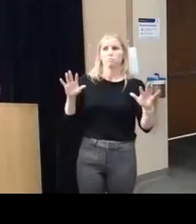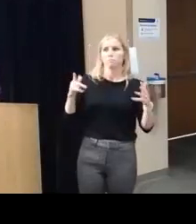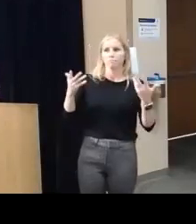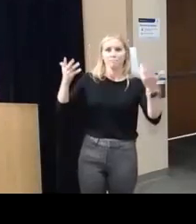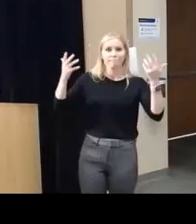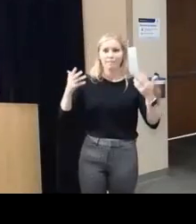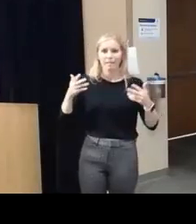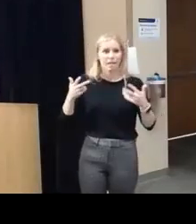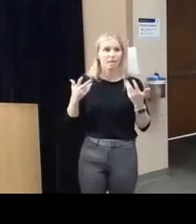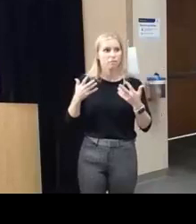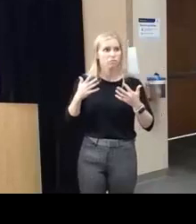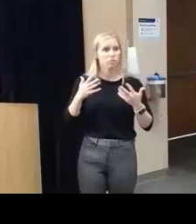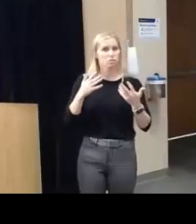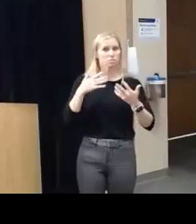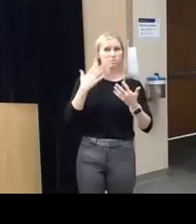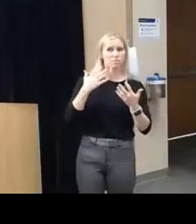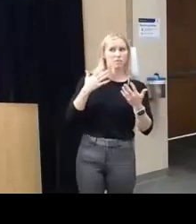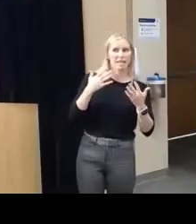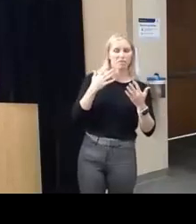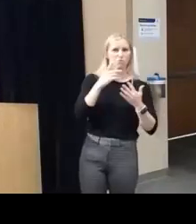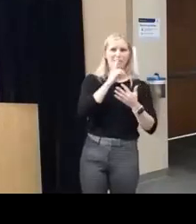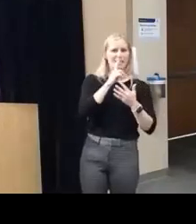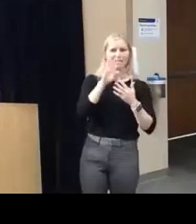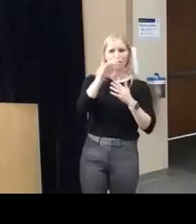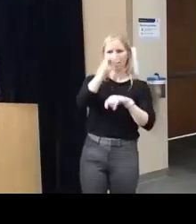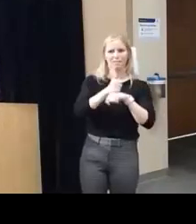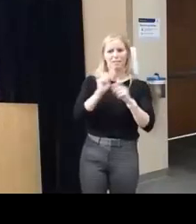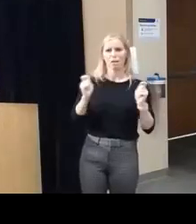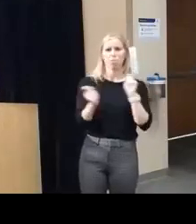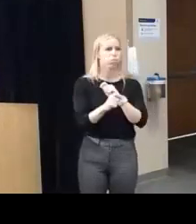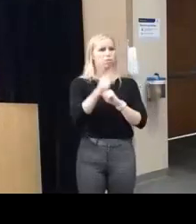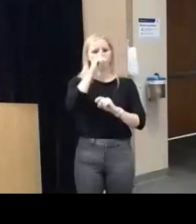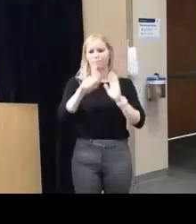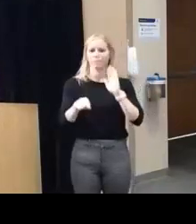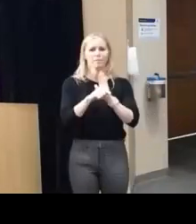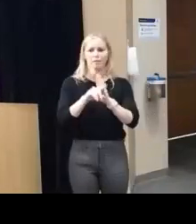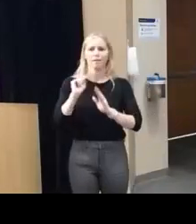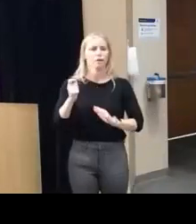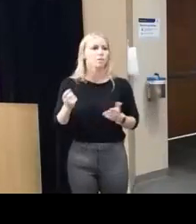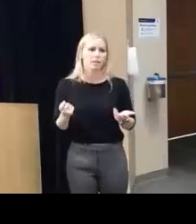had an idea of therapeutic pessimism that nothing was going to work very well.